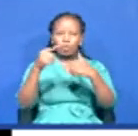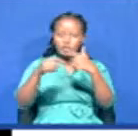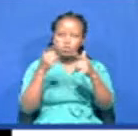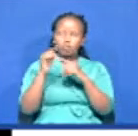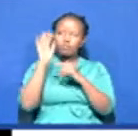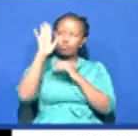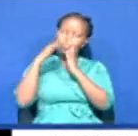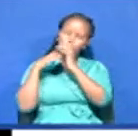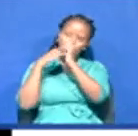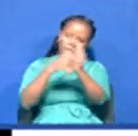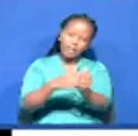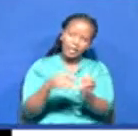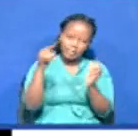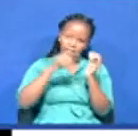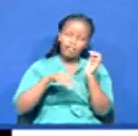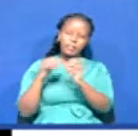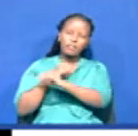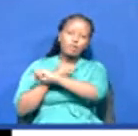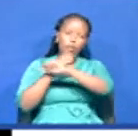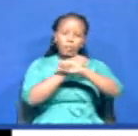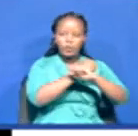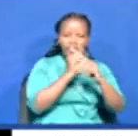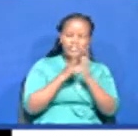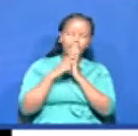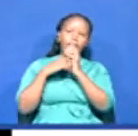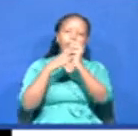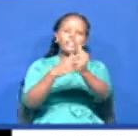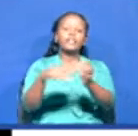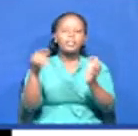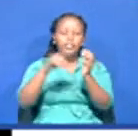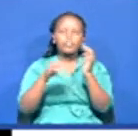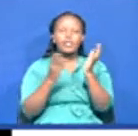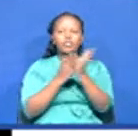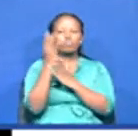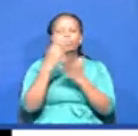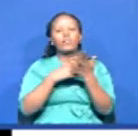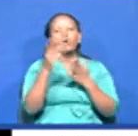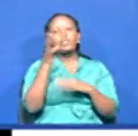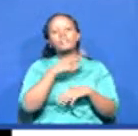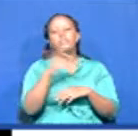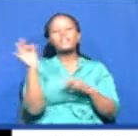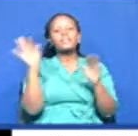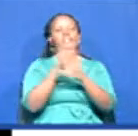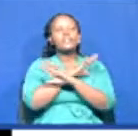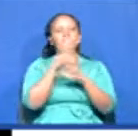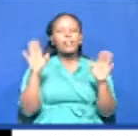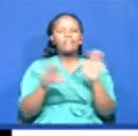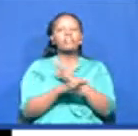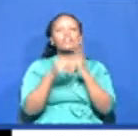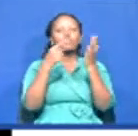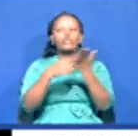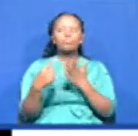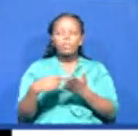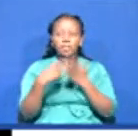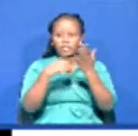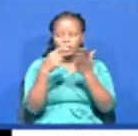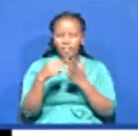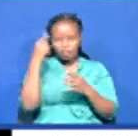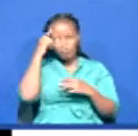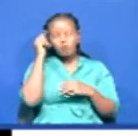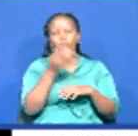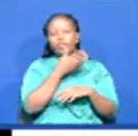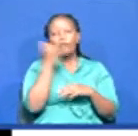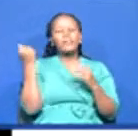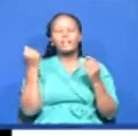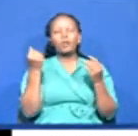us, protect us, and lead us by your Holy Spirit. Whatever you are going to discuss here, to be for the better of the good health of human